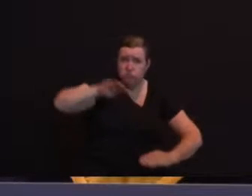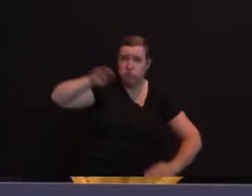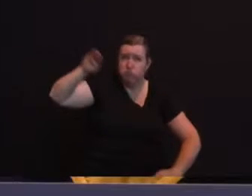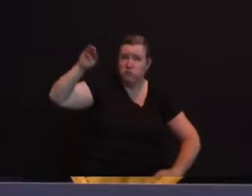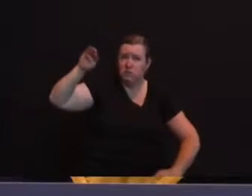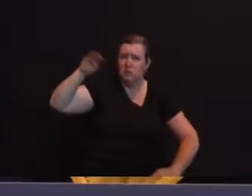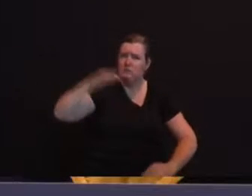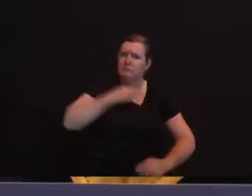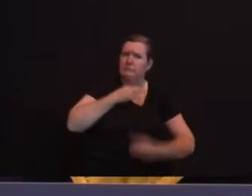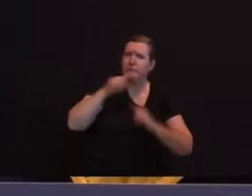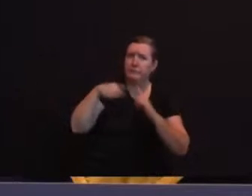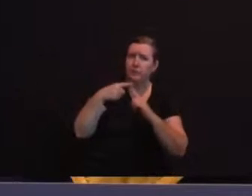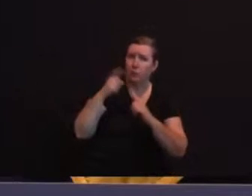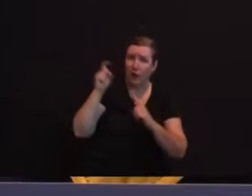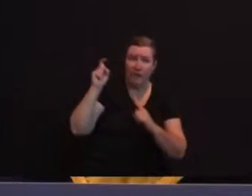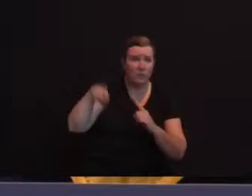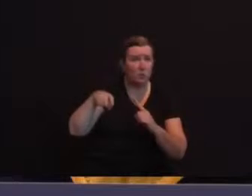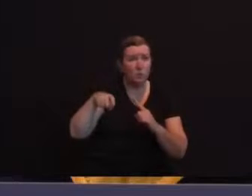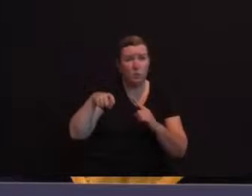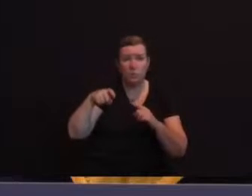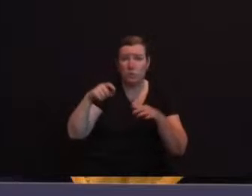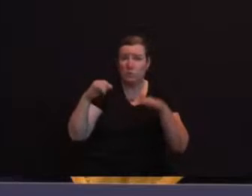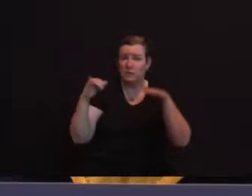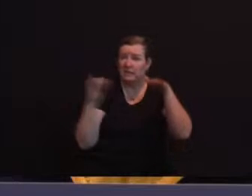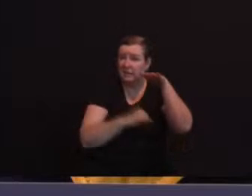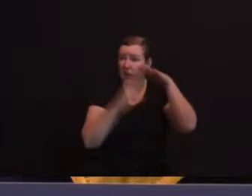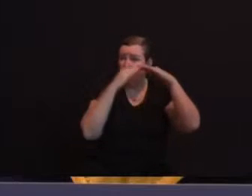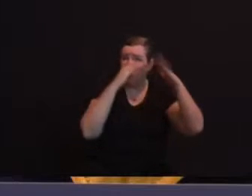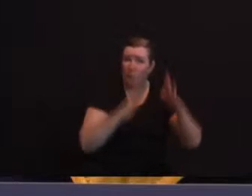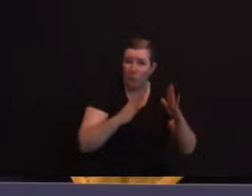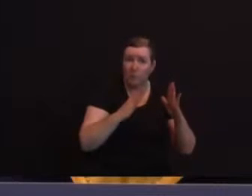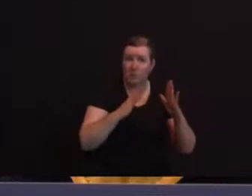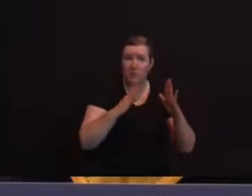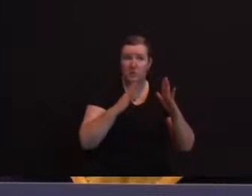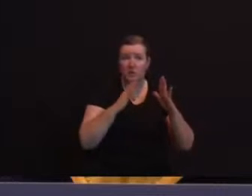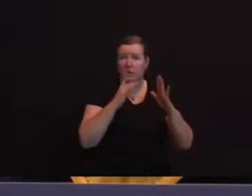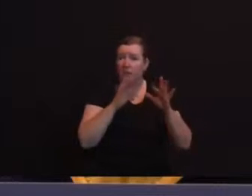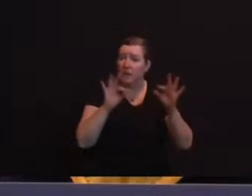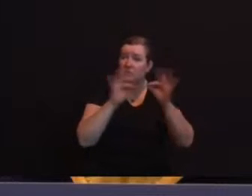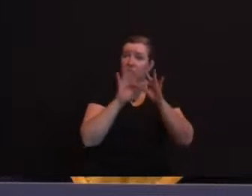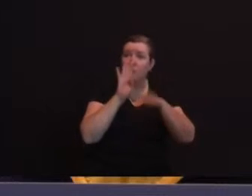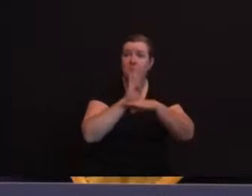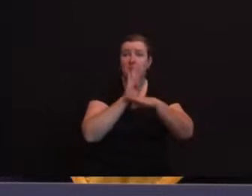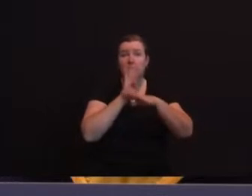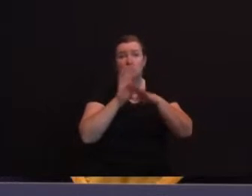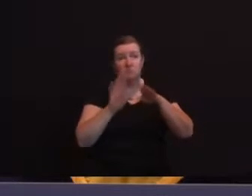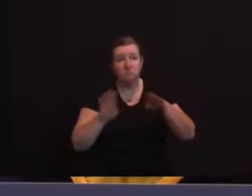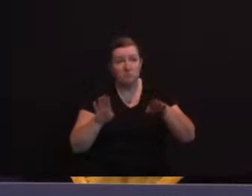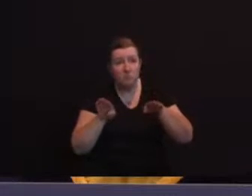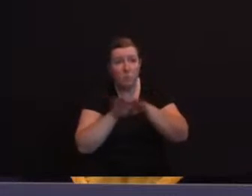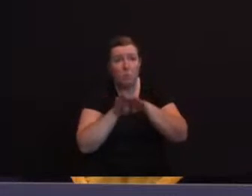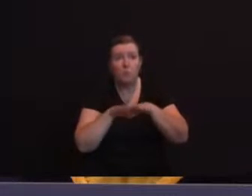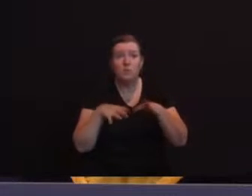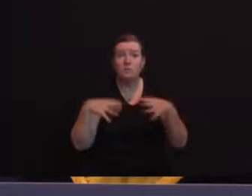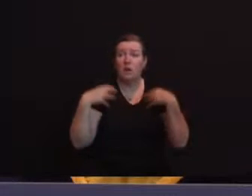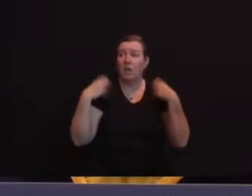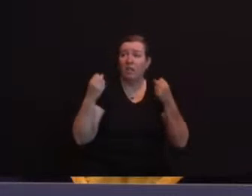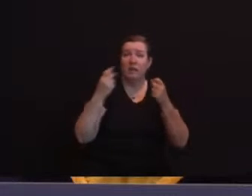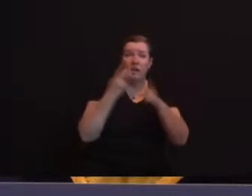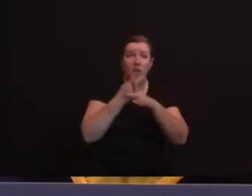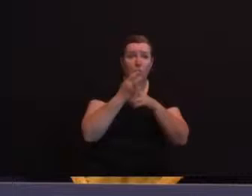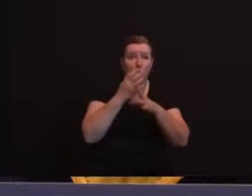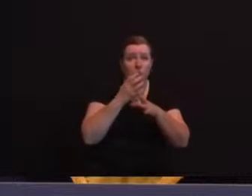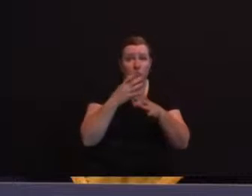orders again and to close non-essential businesses? Healthcare workers are worried that they don't have the backup staff to come in from out of